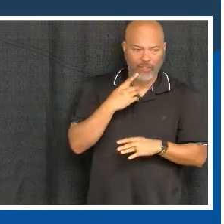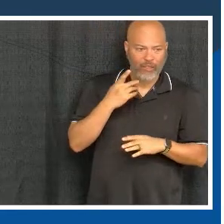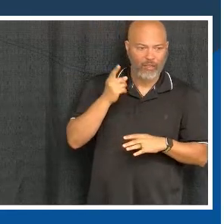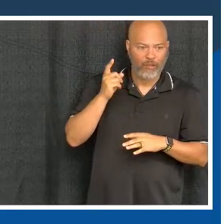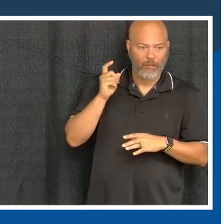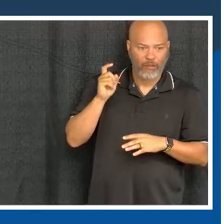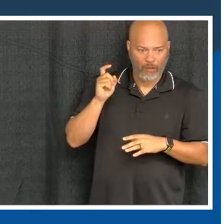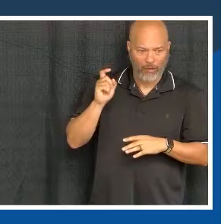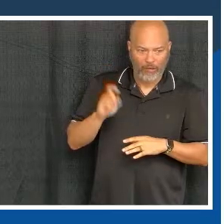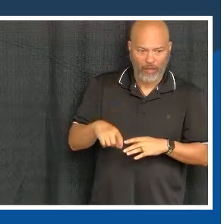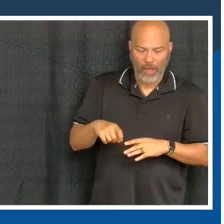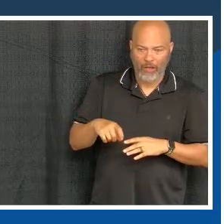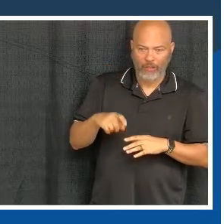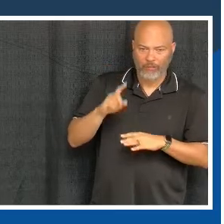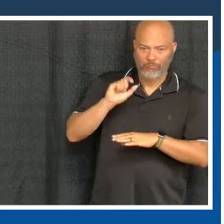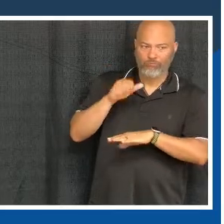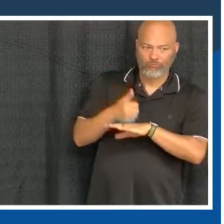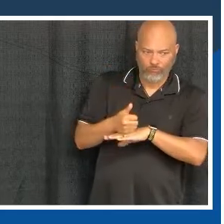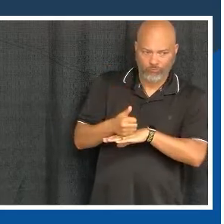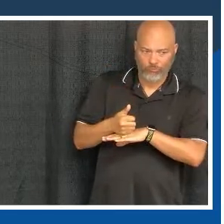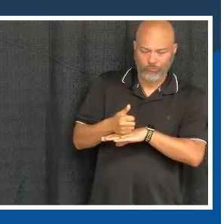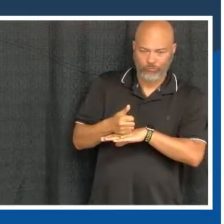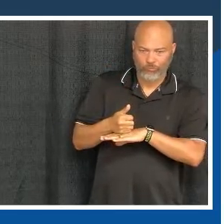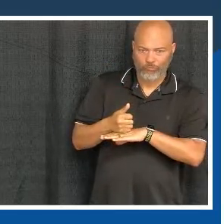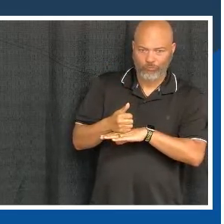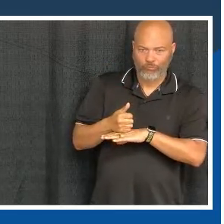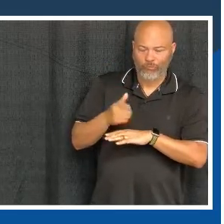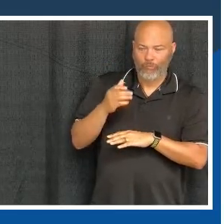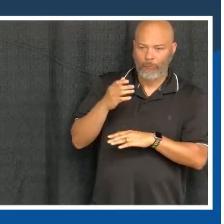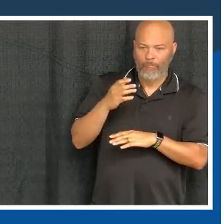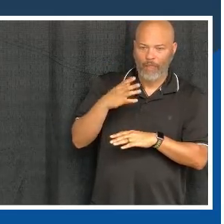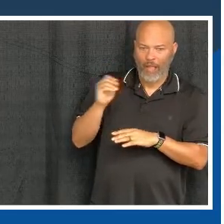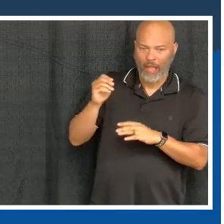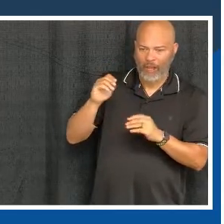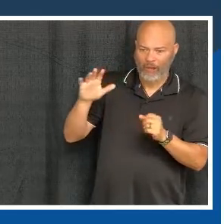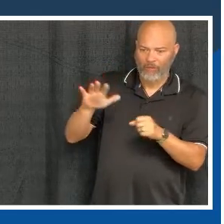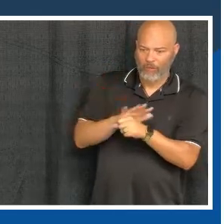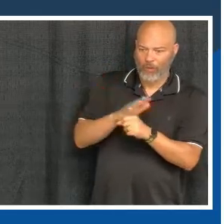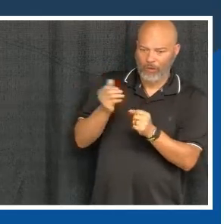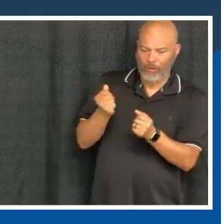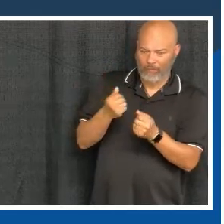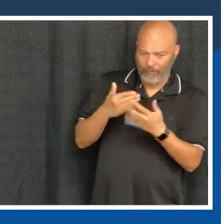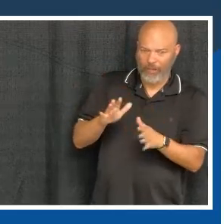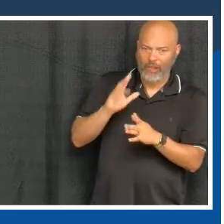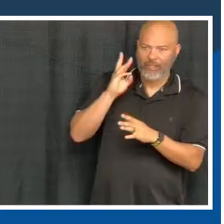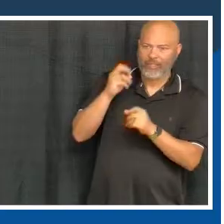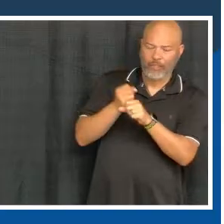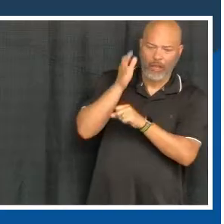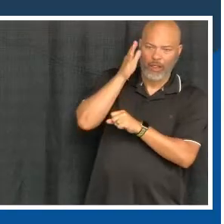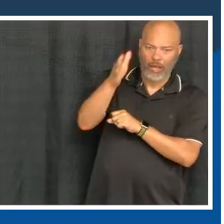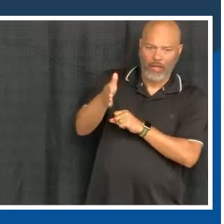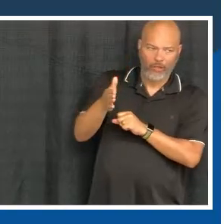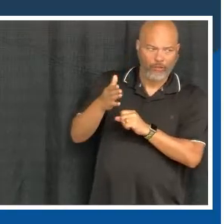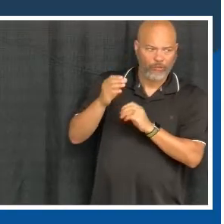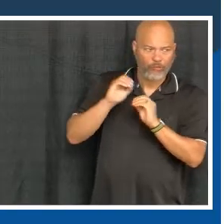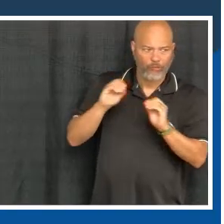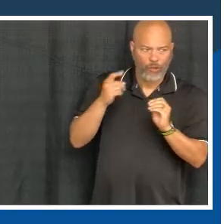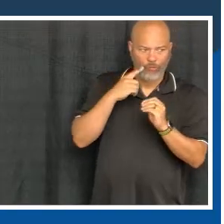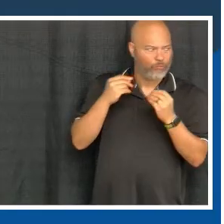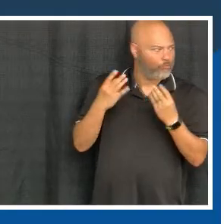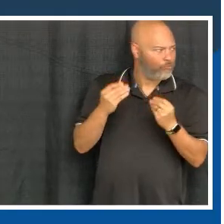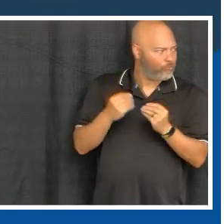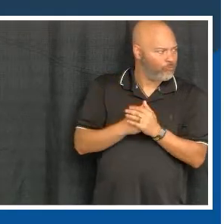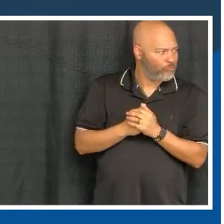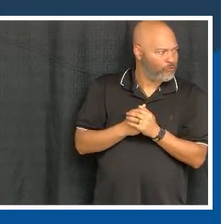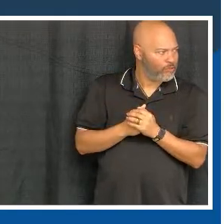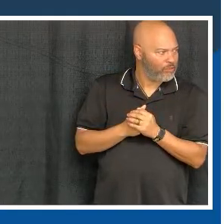get put in, and then the entire development gets done, and then 6 years later, there's no signal? I'm